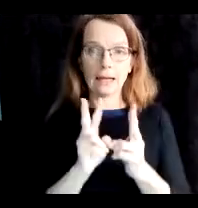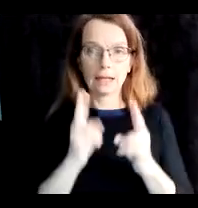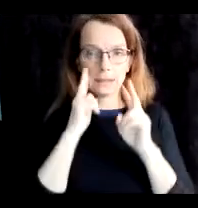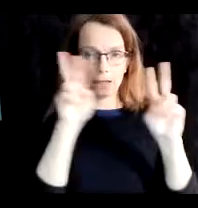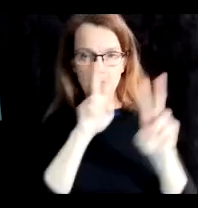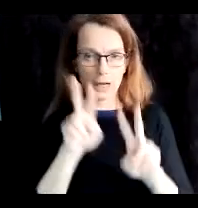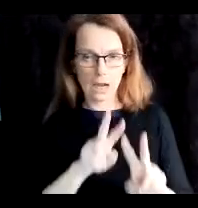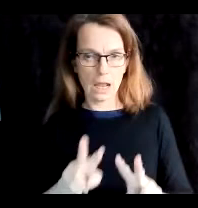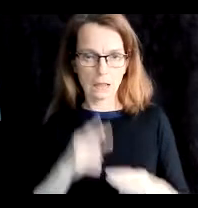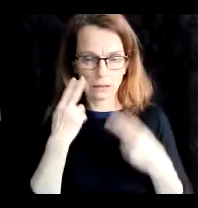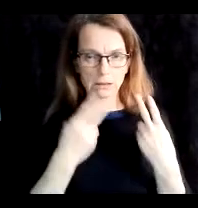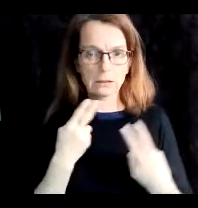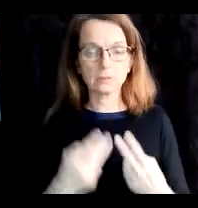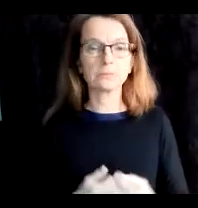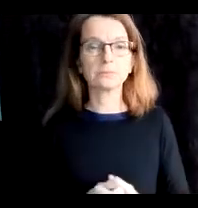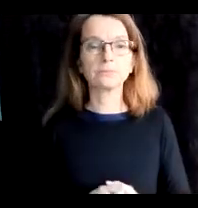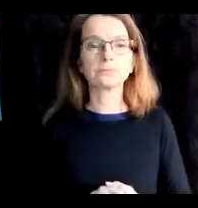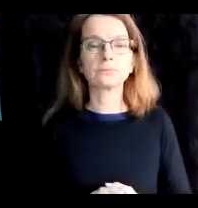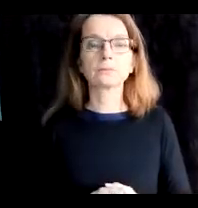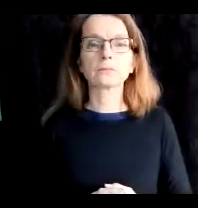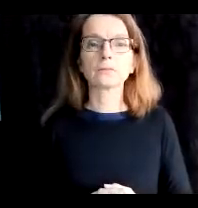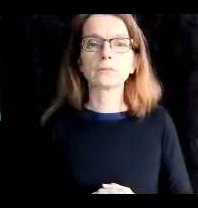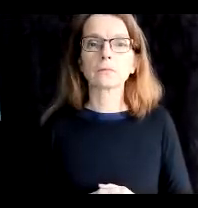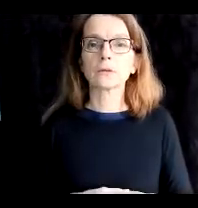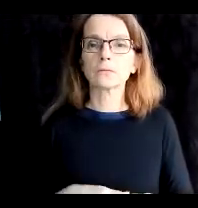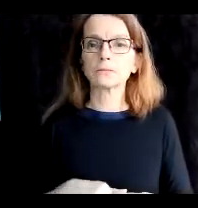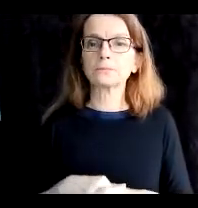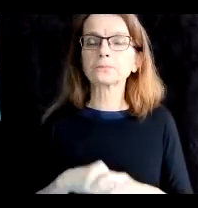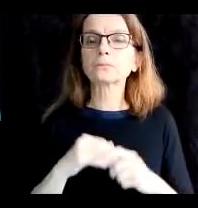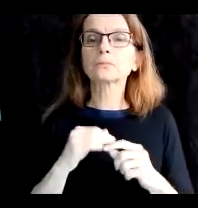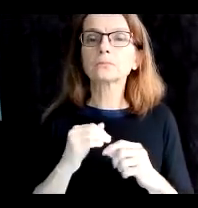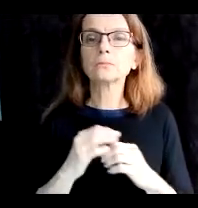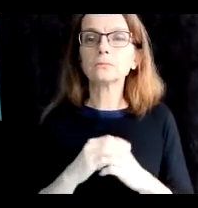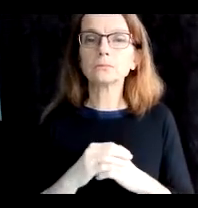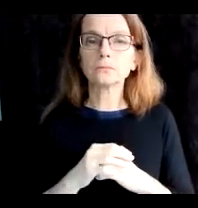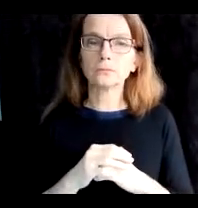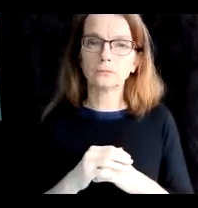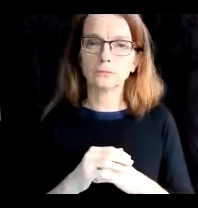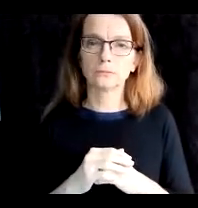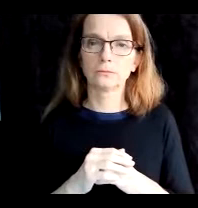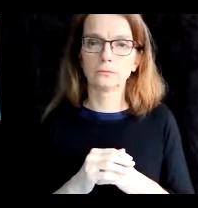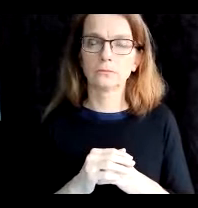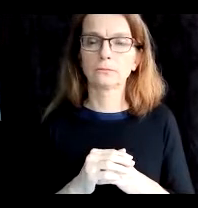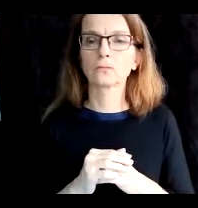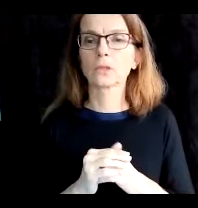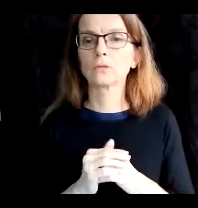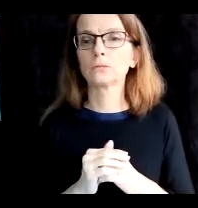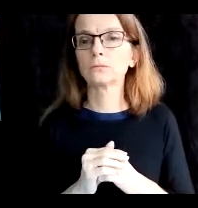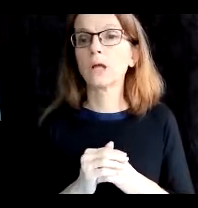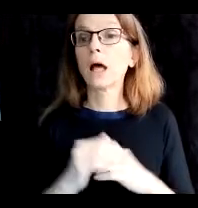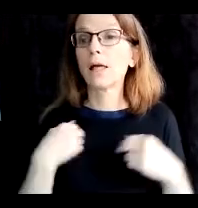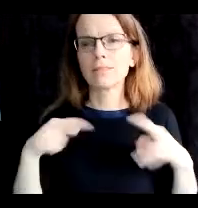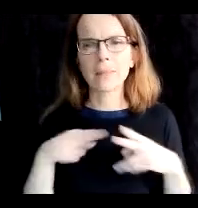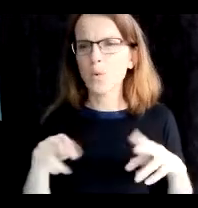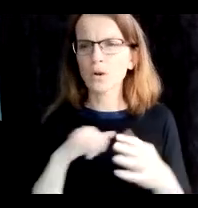with you a text that International Council for Adult Education, my organization, prepared for the